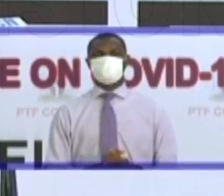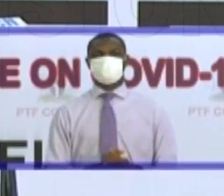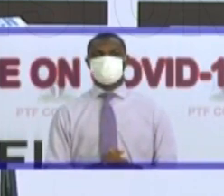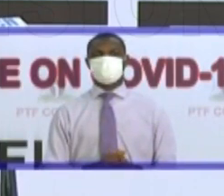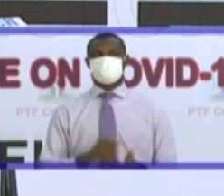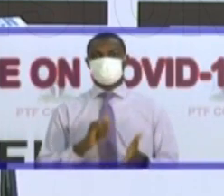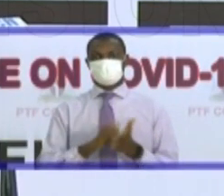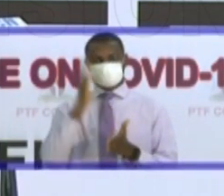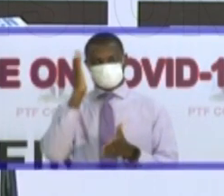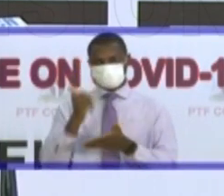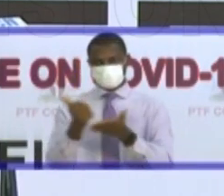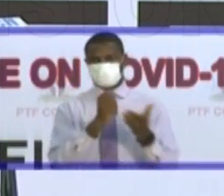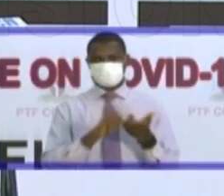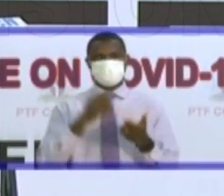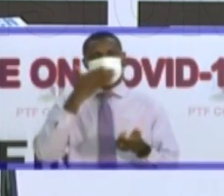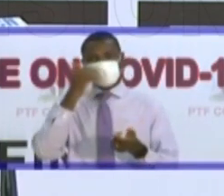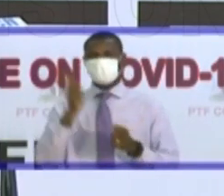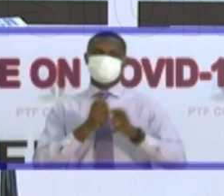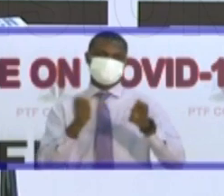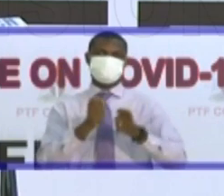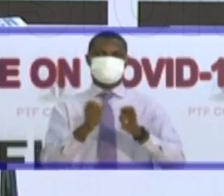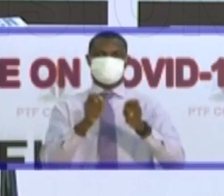better coordination of national response.